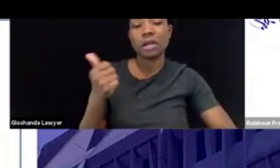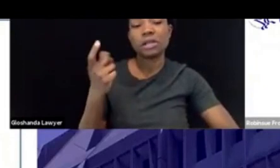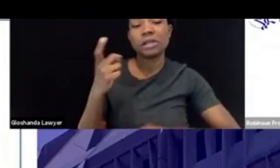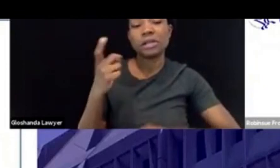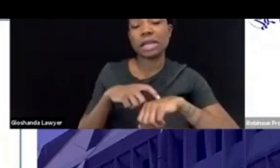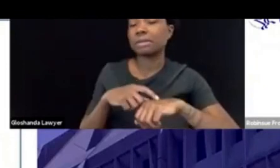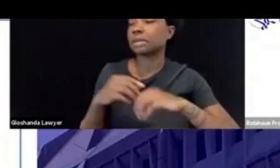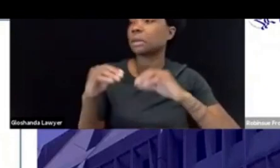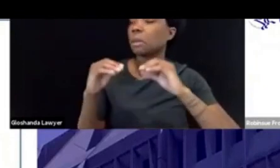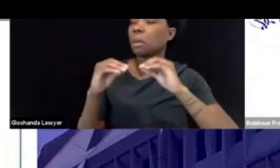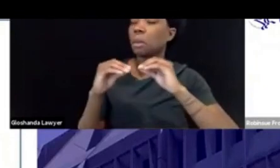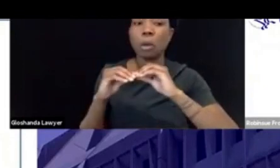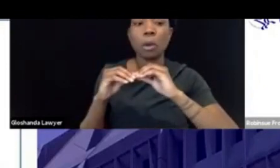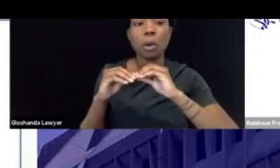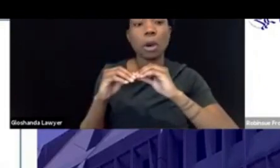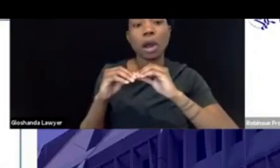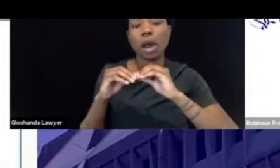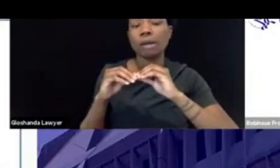more